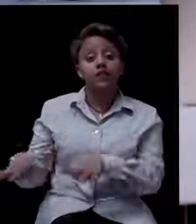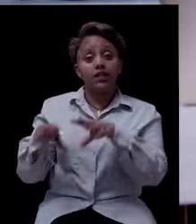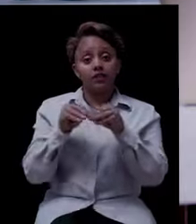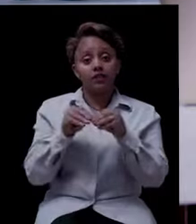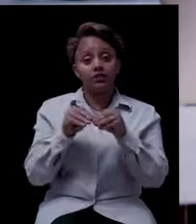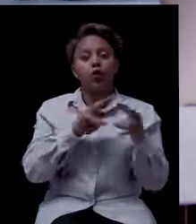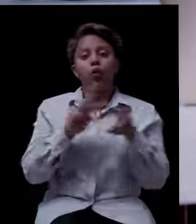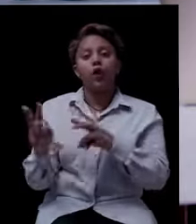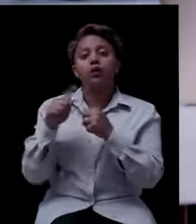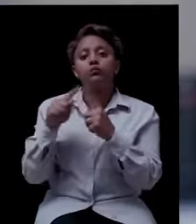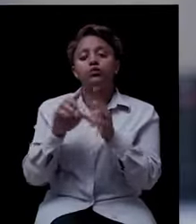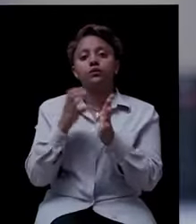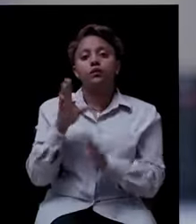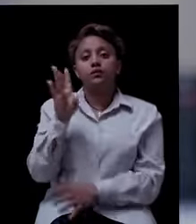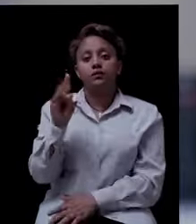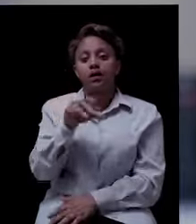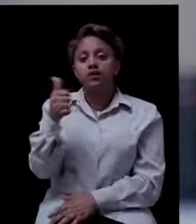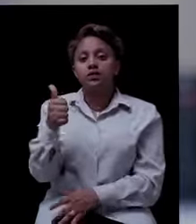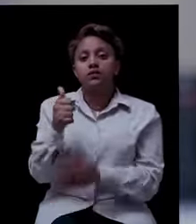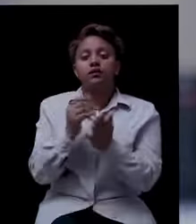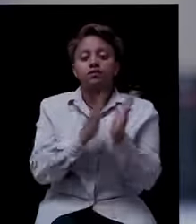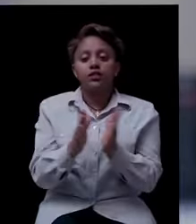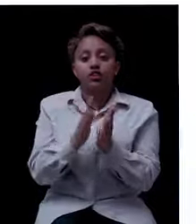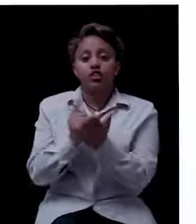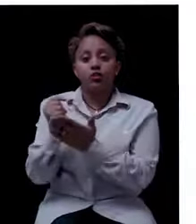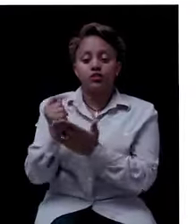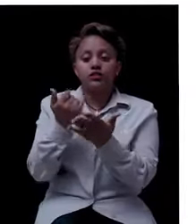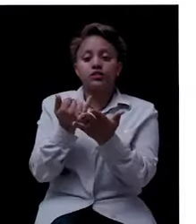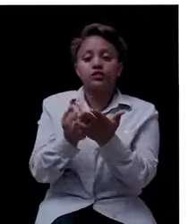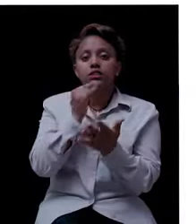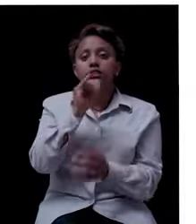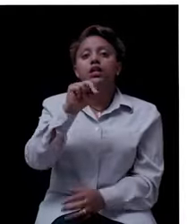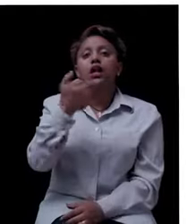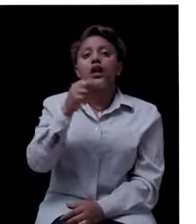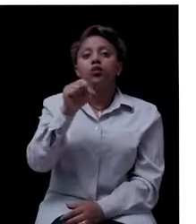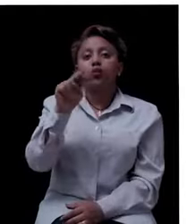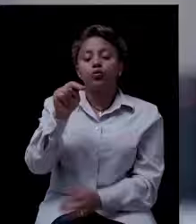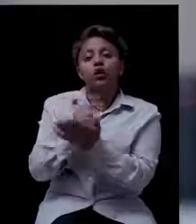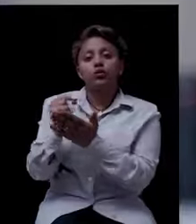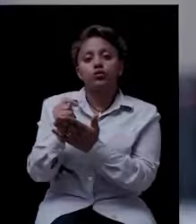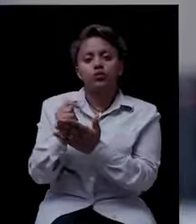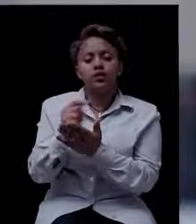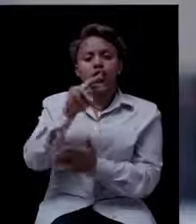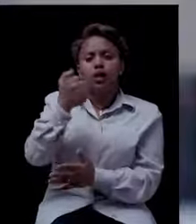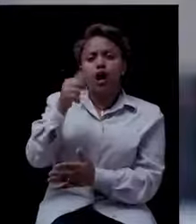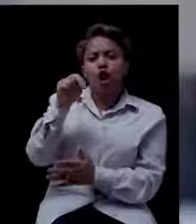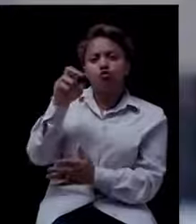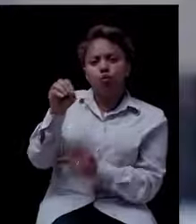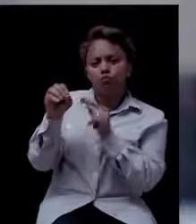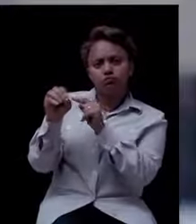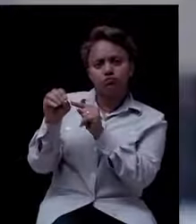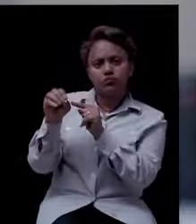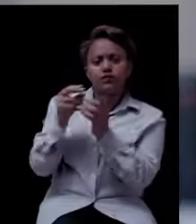Dear learners, welcome to Chapter 7, Other Emerging Technologies. This is nanotechnology. Have you heard of nano? Nano